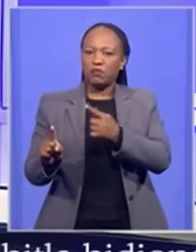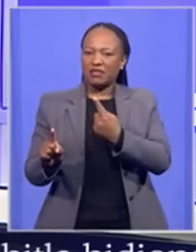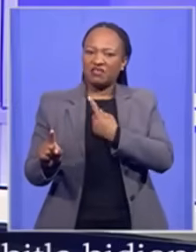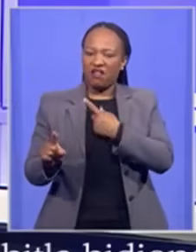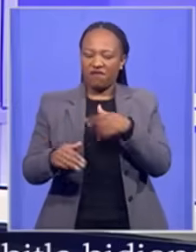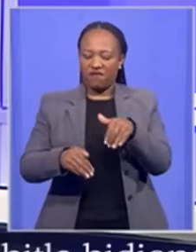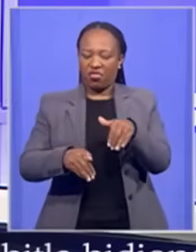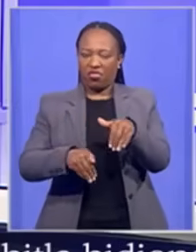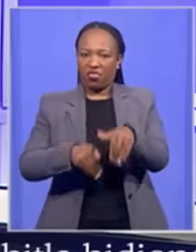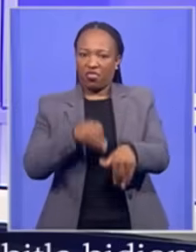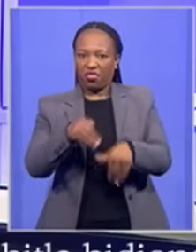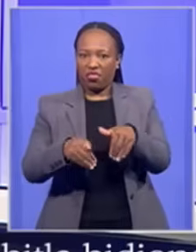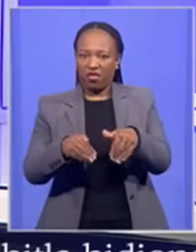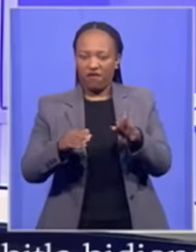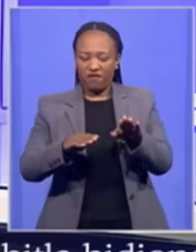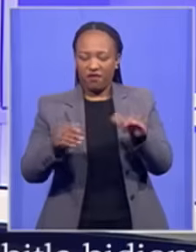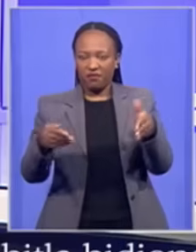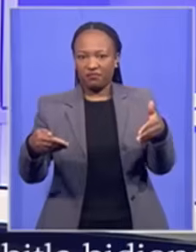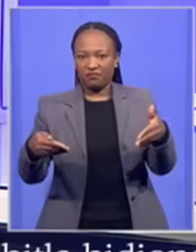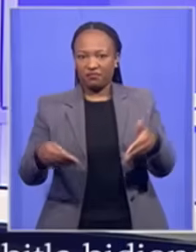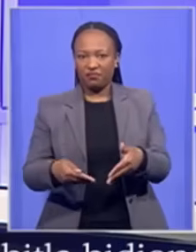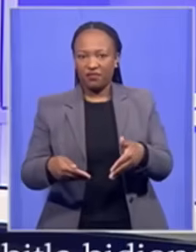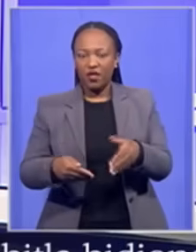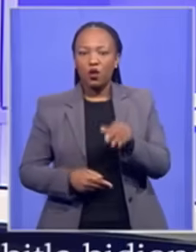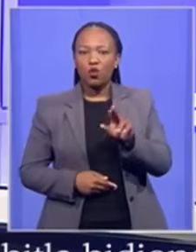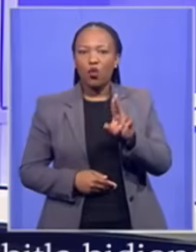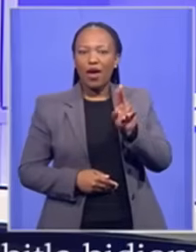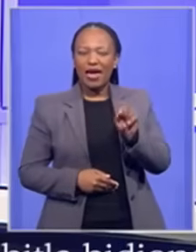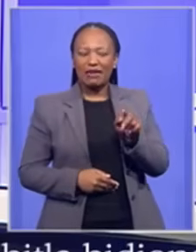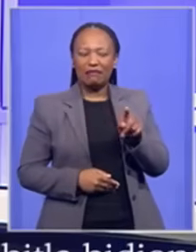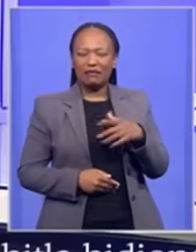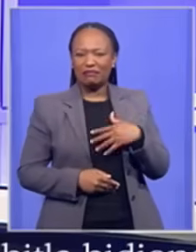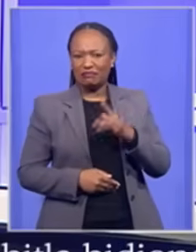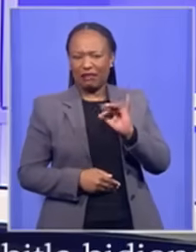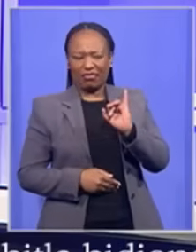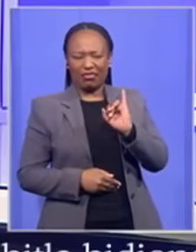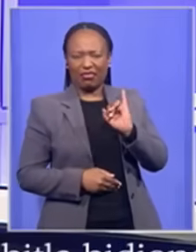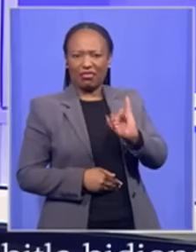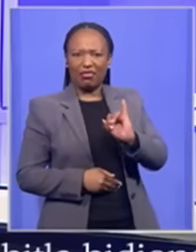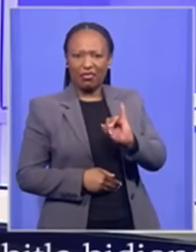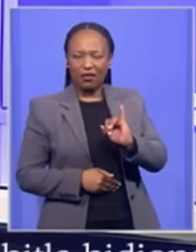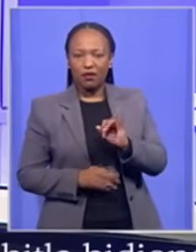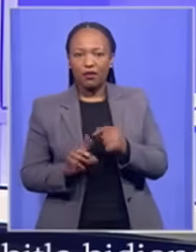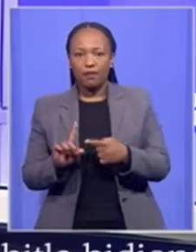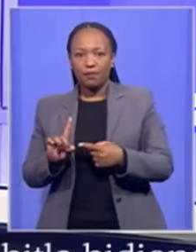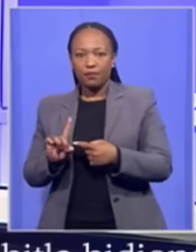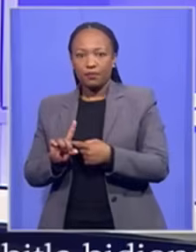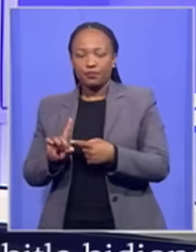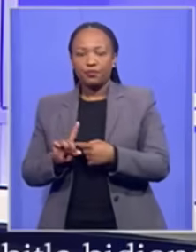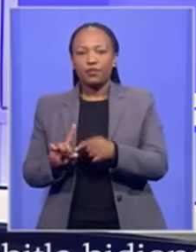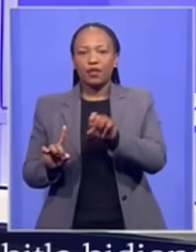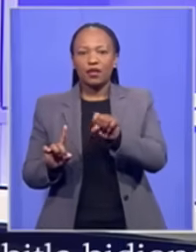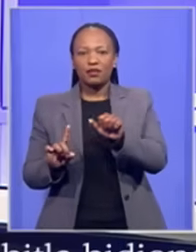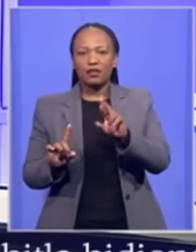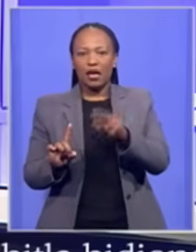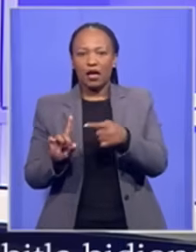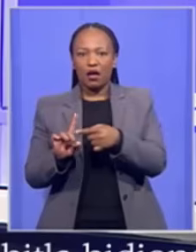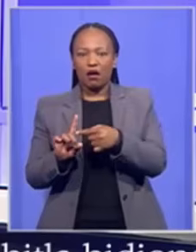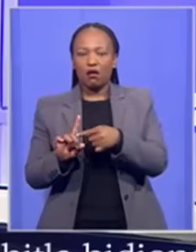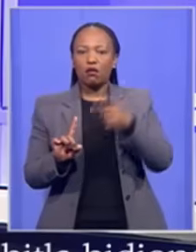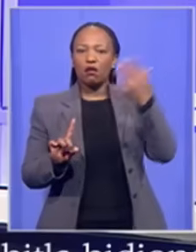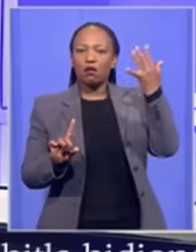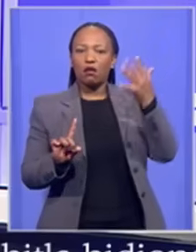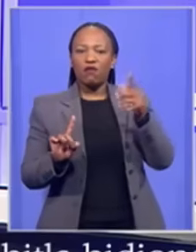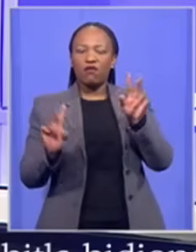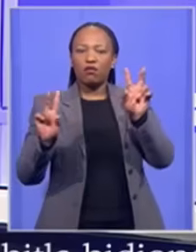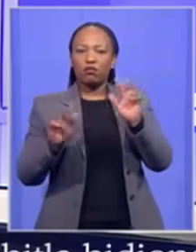di tshwetšwego ka mare ke United Nations. Saha o be a bolela seo kopanong ya lekgotla la tšhireletšo morago ga gore naga